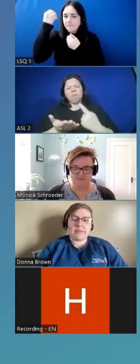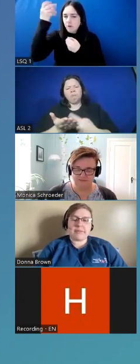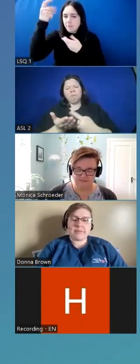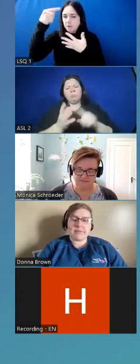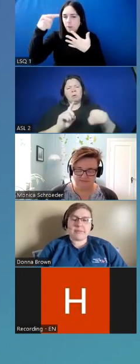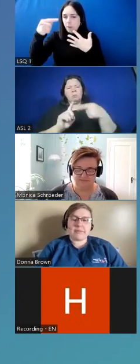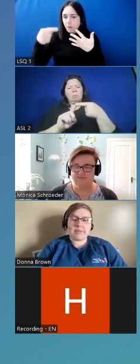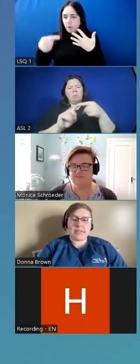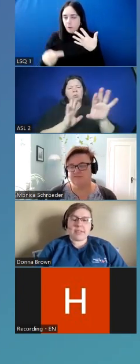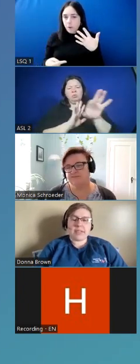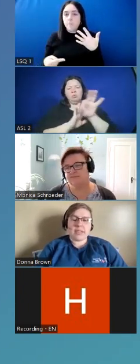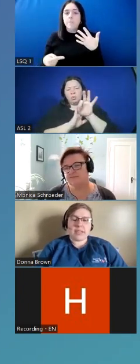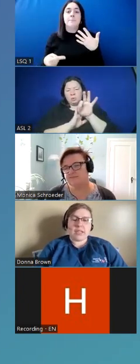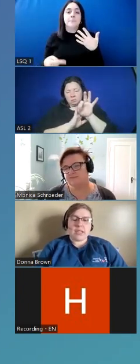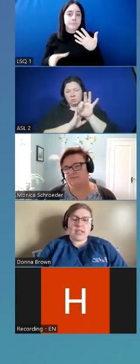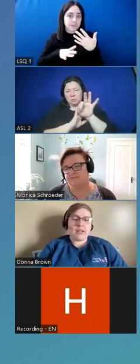choices.